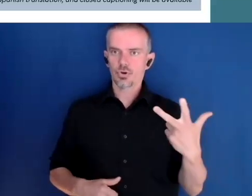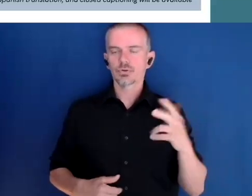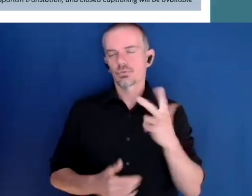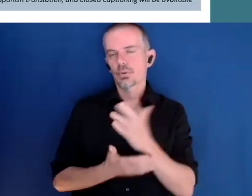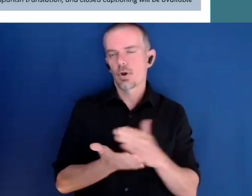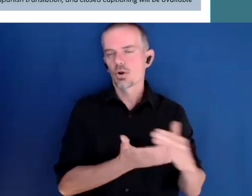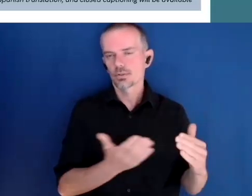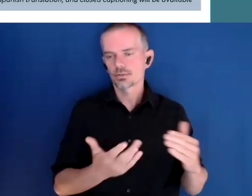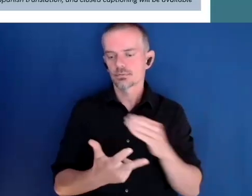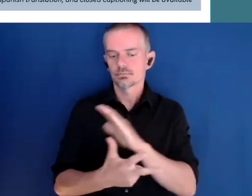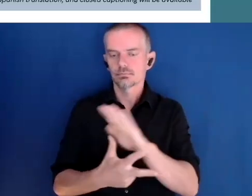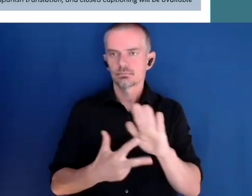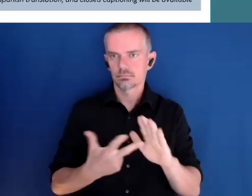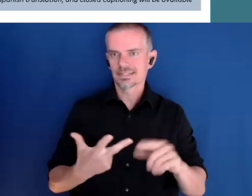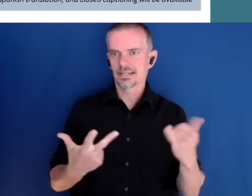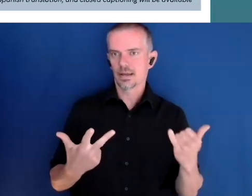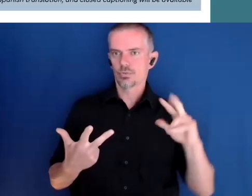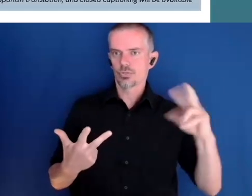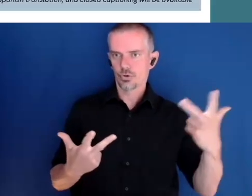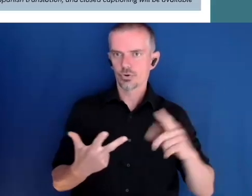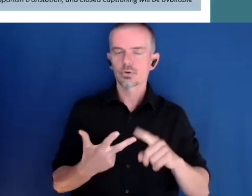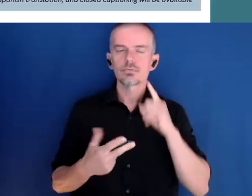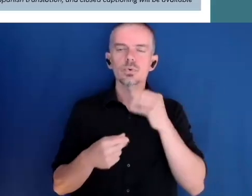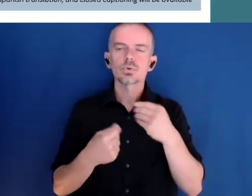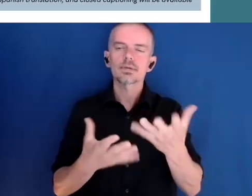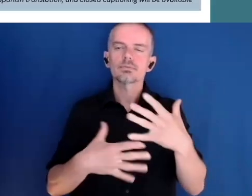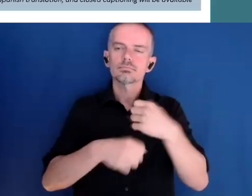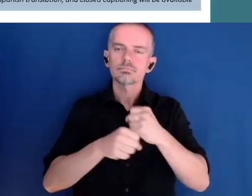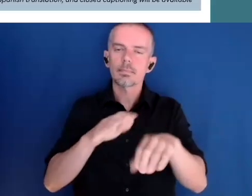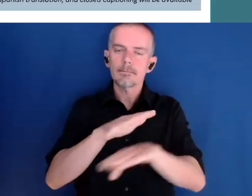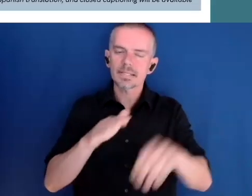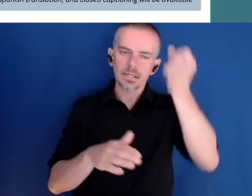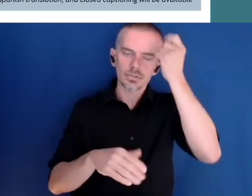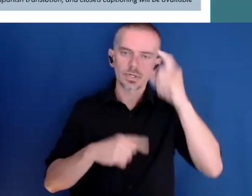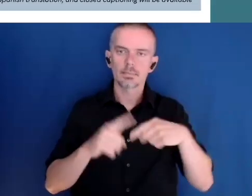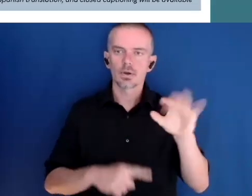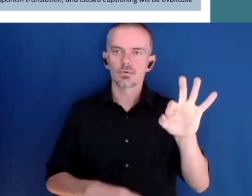three-part series aimed at giving a basic understanding of Forest Service,